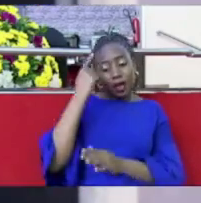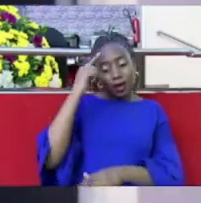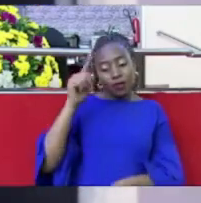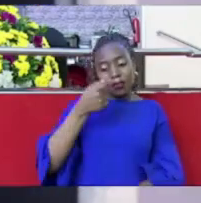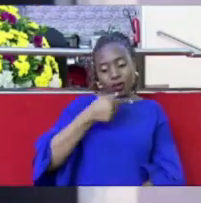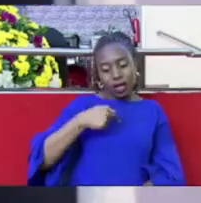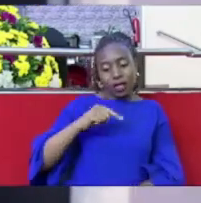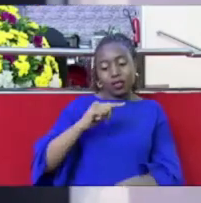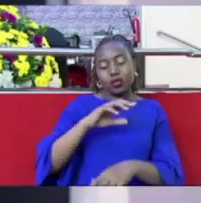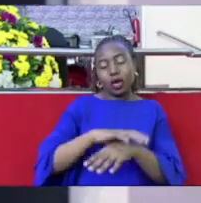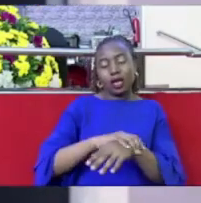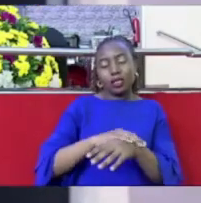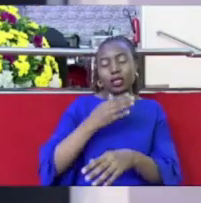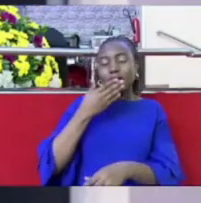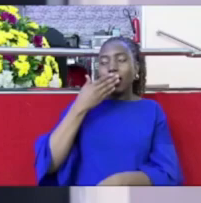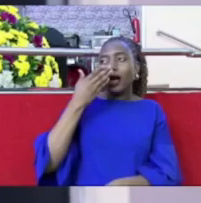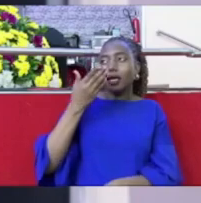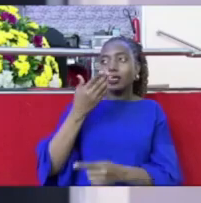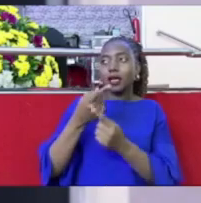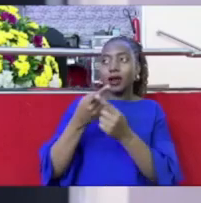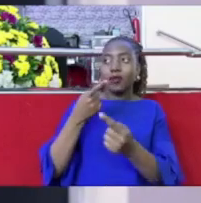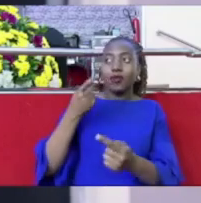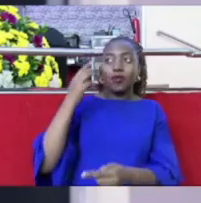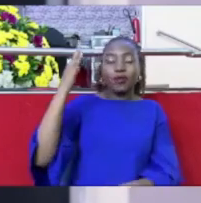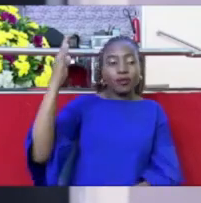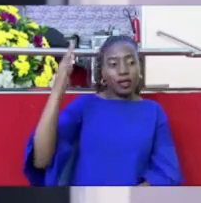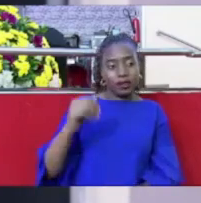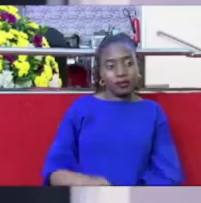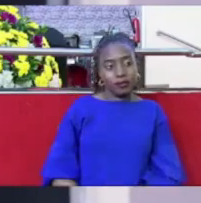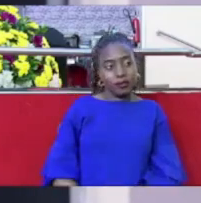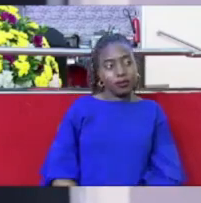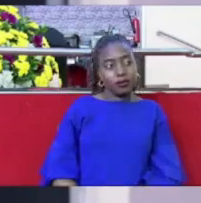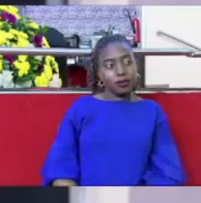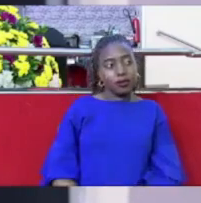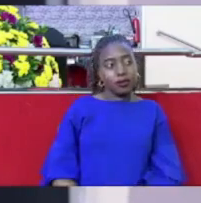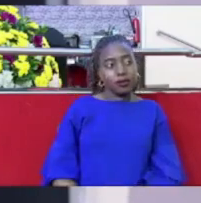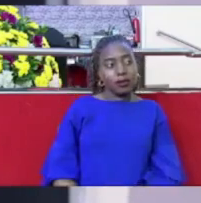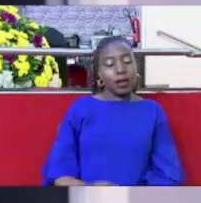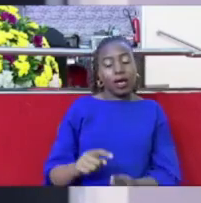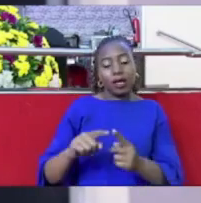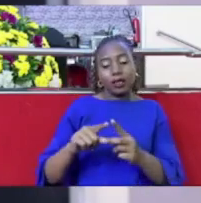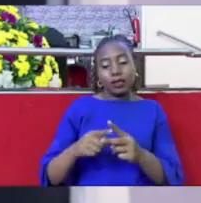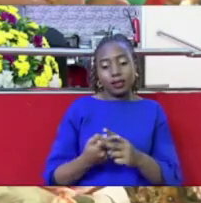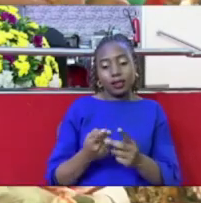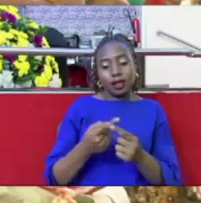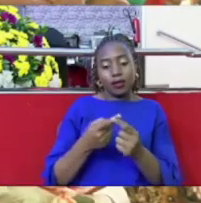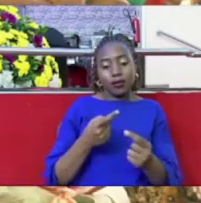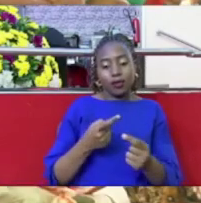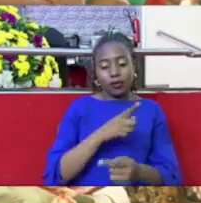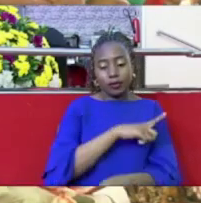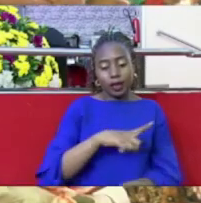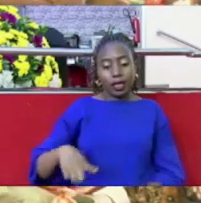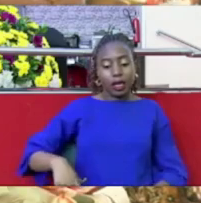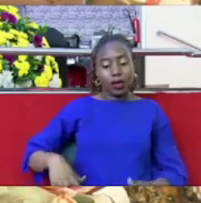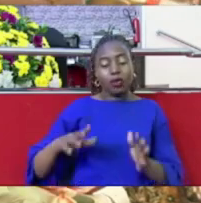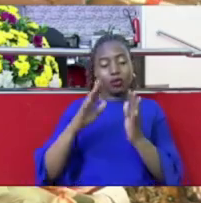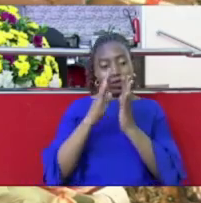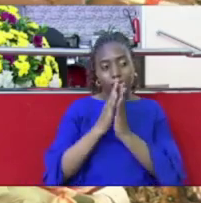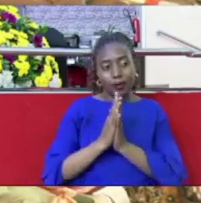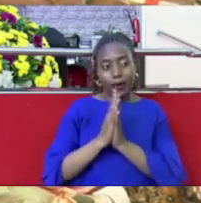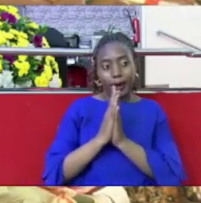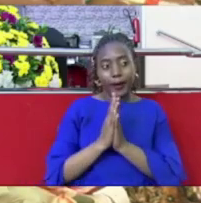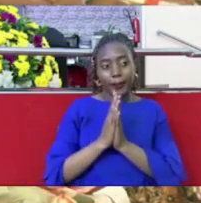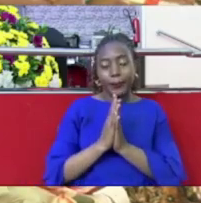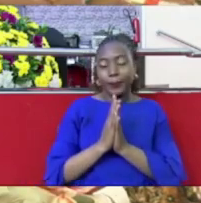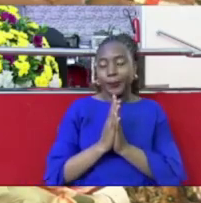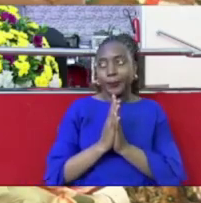him, ili tupate jawabu kutoka kwake. Picking it from the Lord's Prayer. Kuanzia kwenye sala lake Bwana. And then maybe if you could